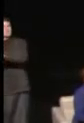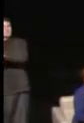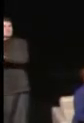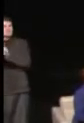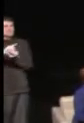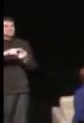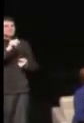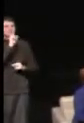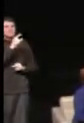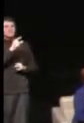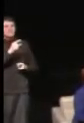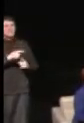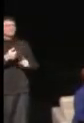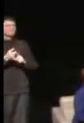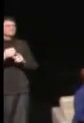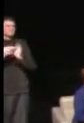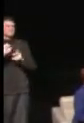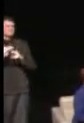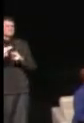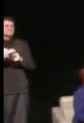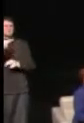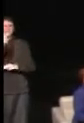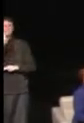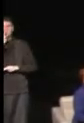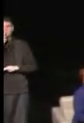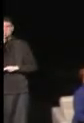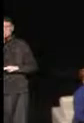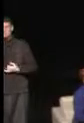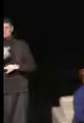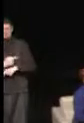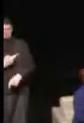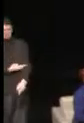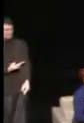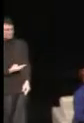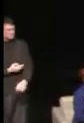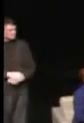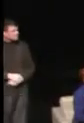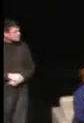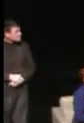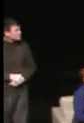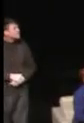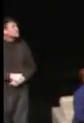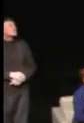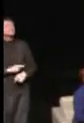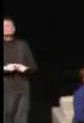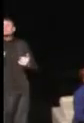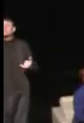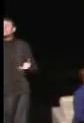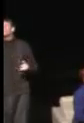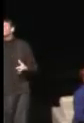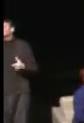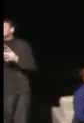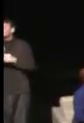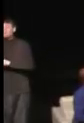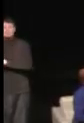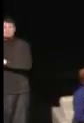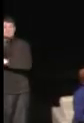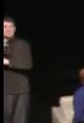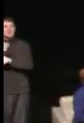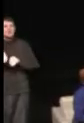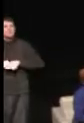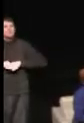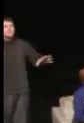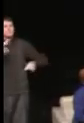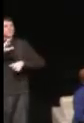him clearly from where you're located, to join us in the front. And so, as I mentioned, this is being live streamed, and